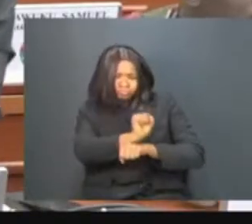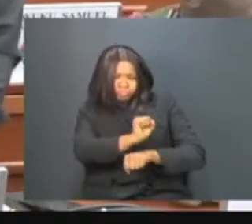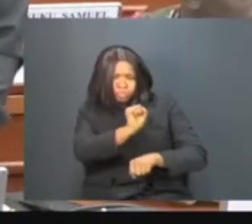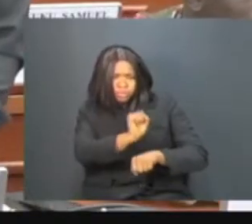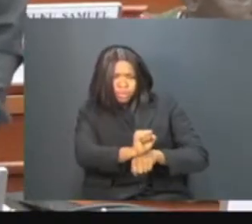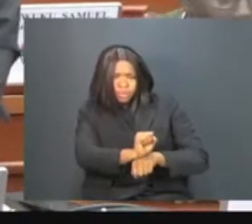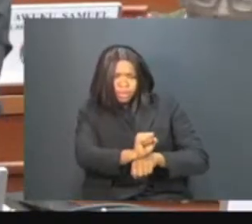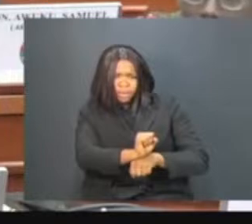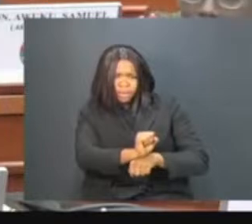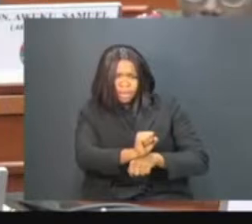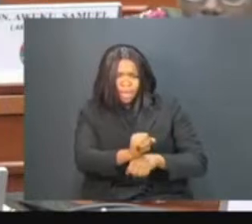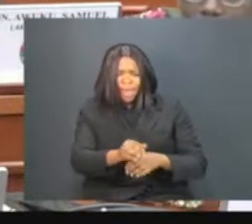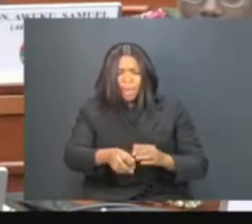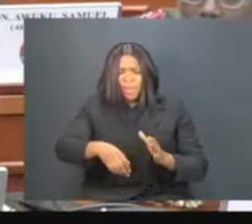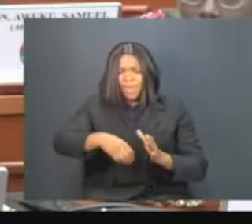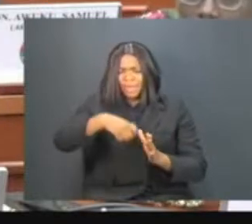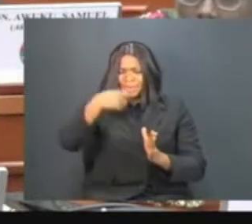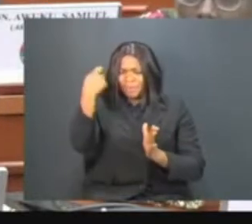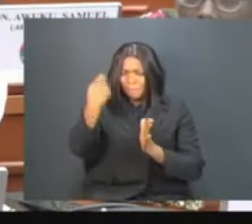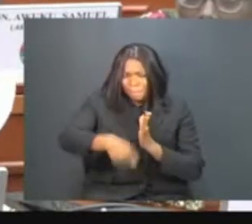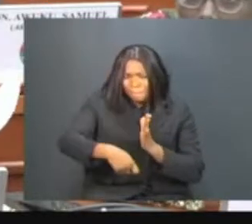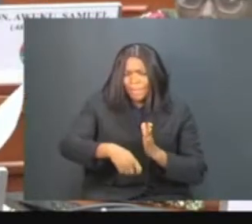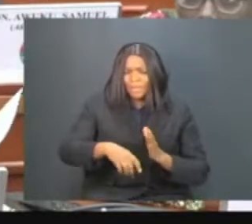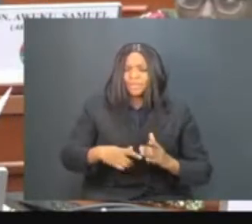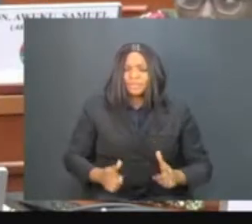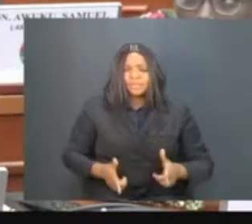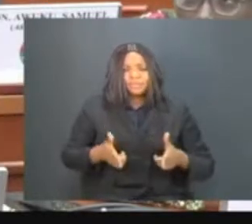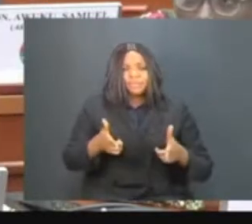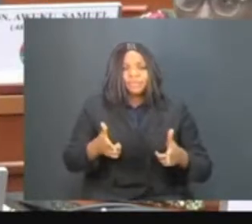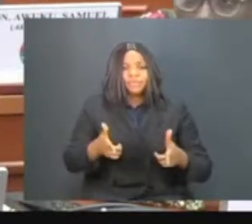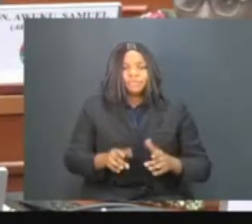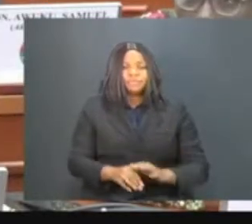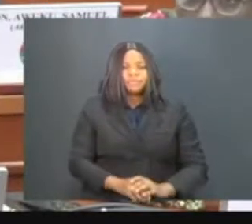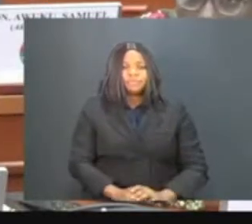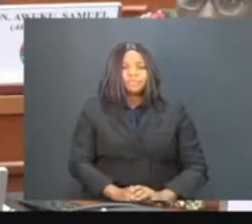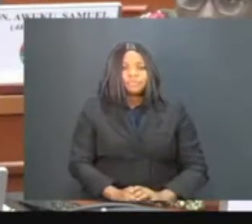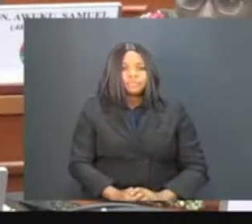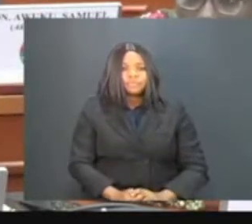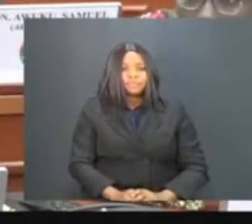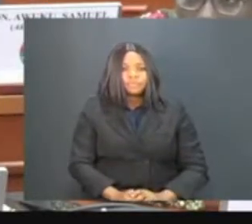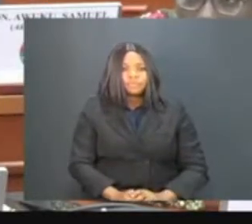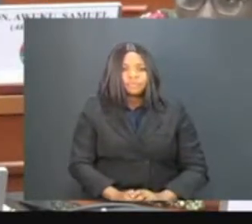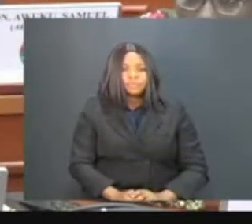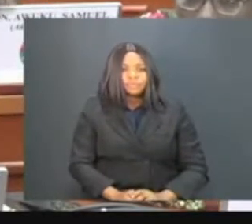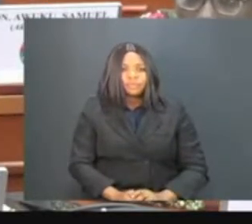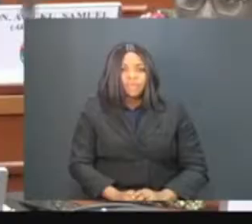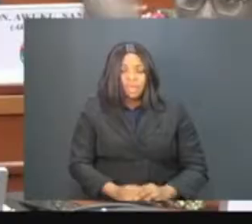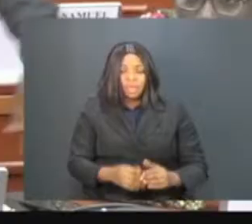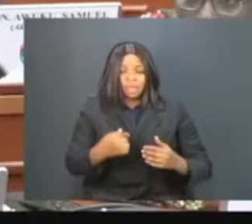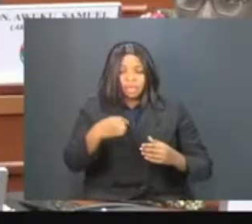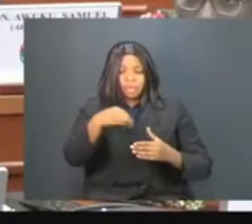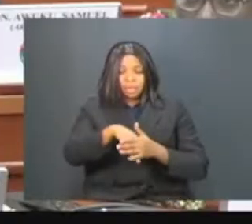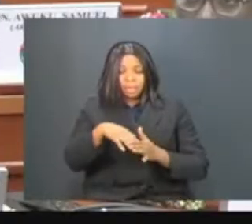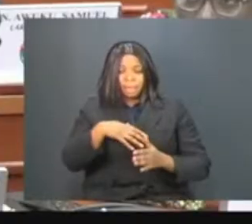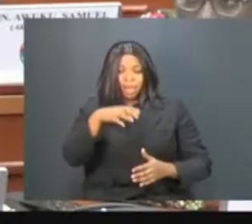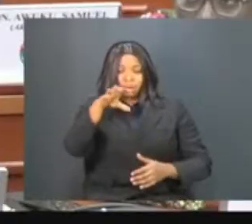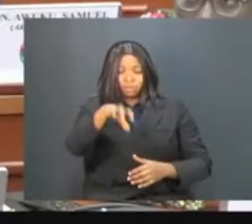living. Mr. Speaker, across the length and breadth of our country, the biggest issue in my constituency of